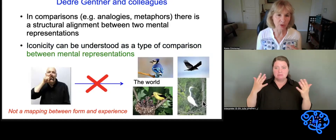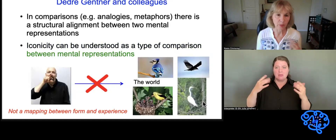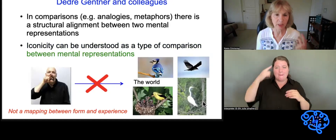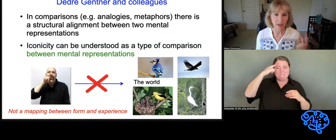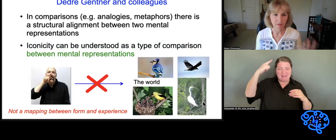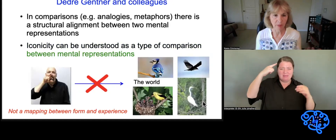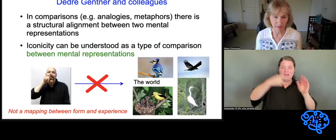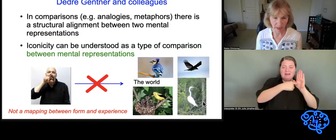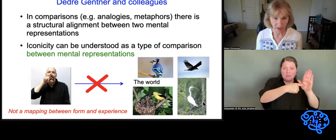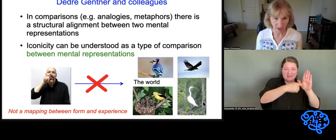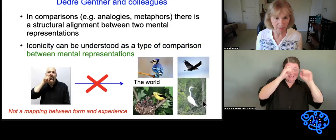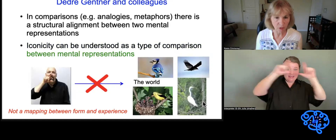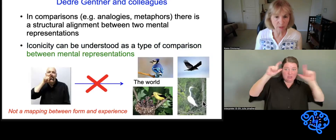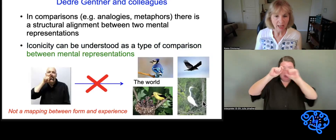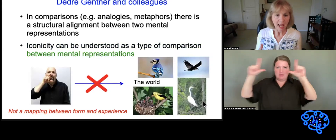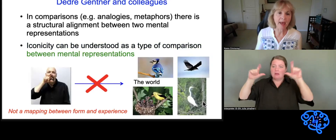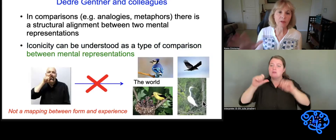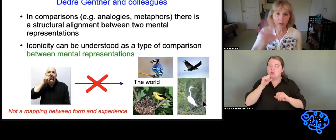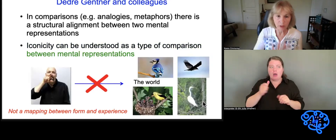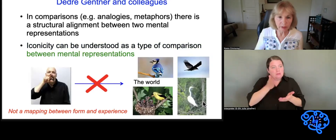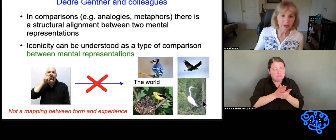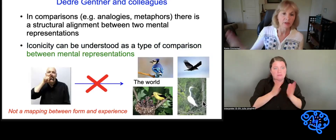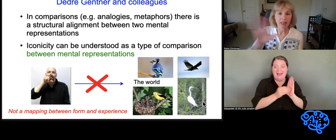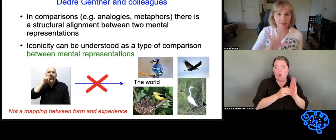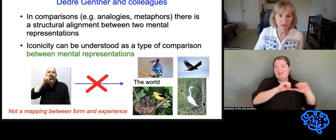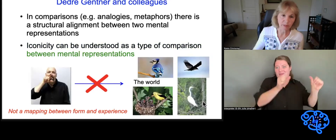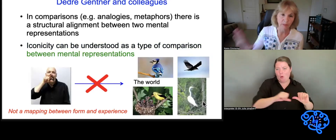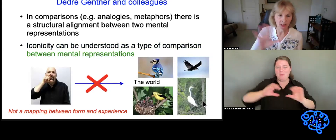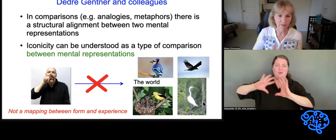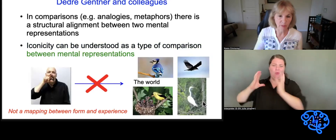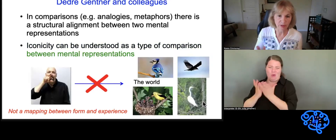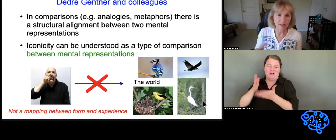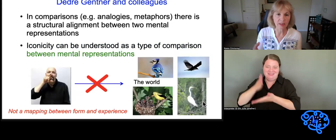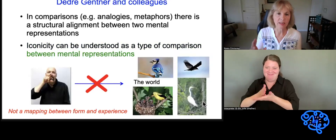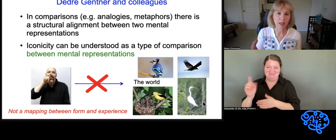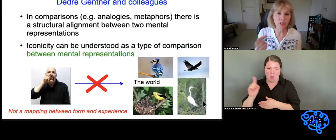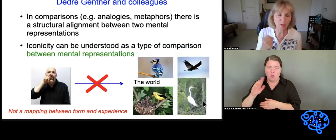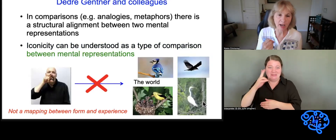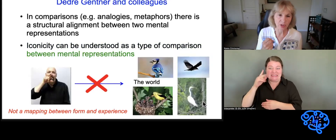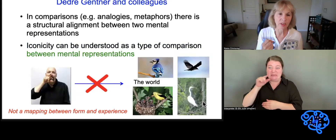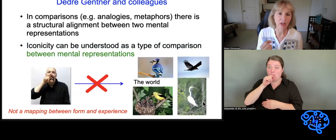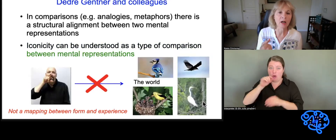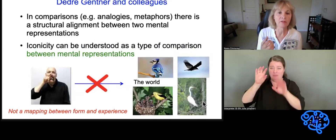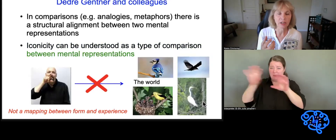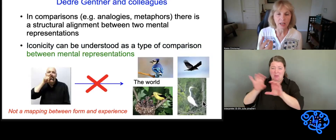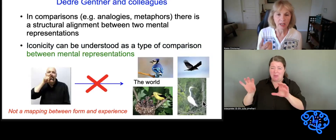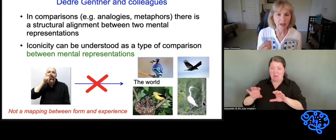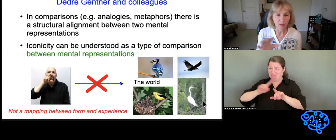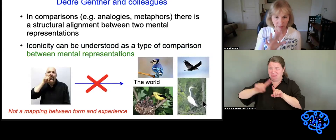mapping between the iconic form and the world. Lots of different birds. It's an abstraction